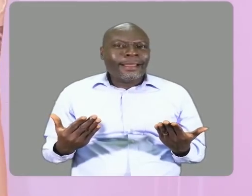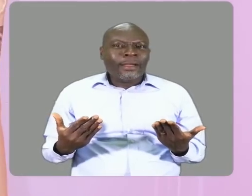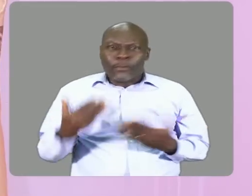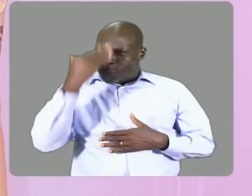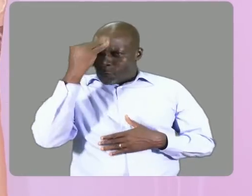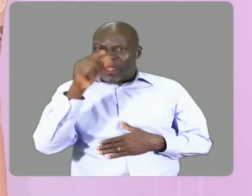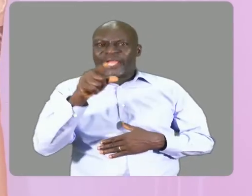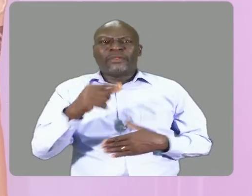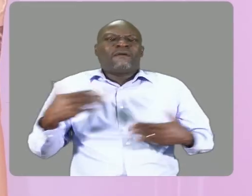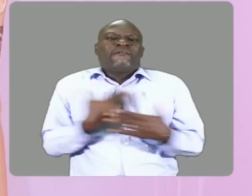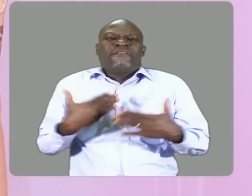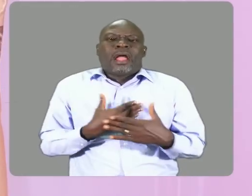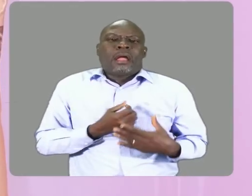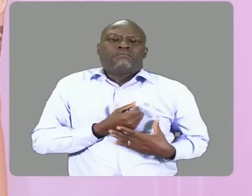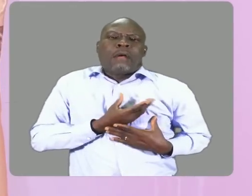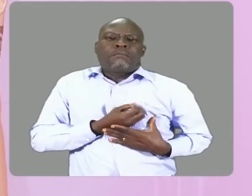Aden tina wiam hyehye wo.